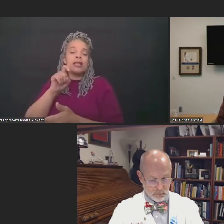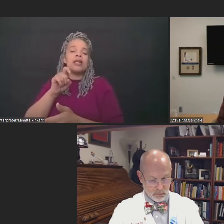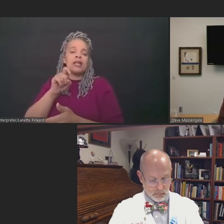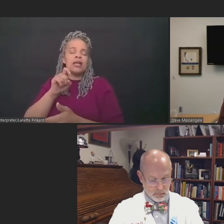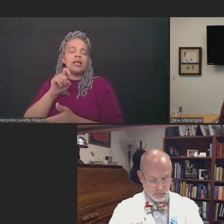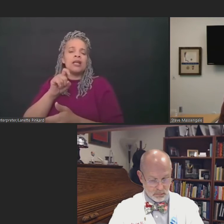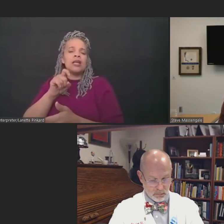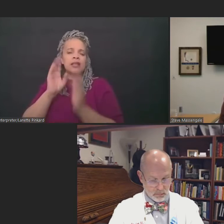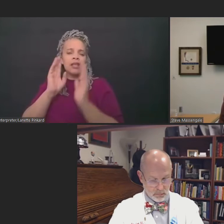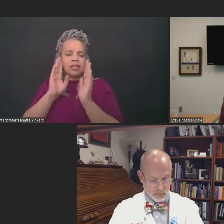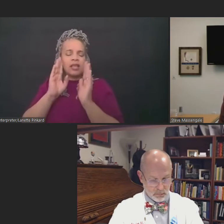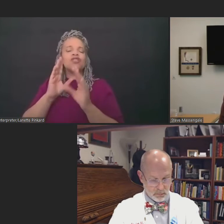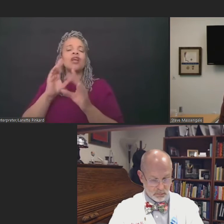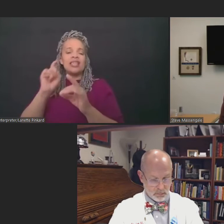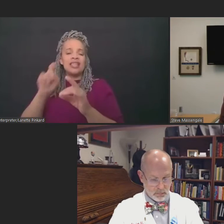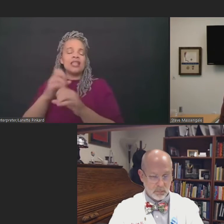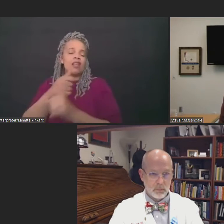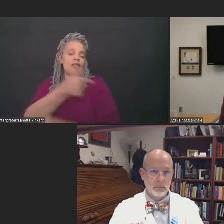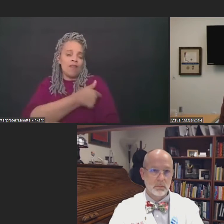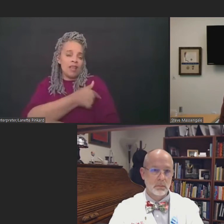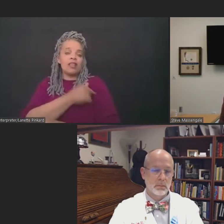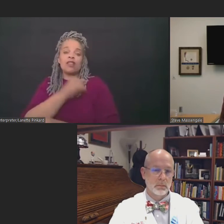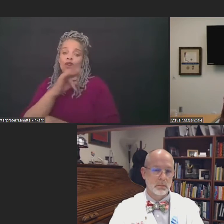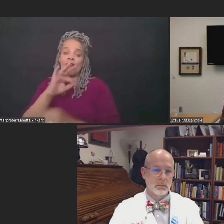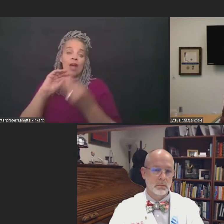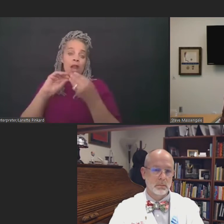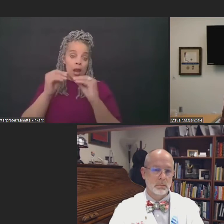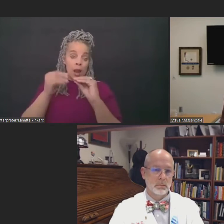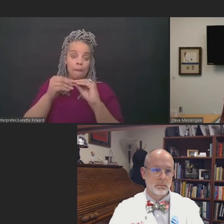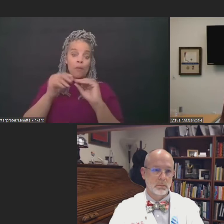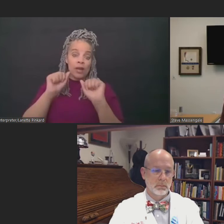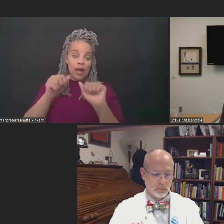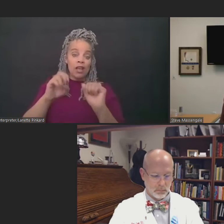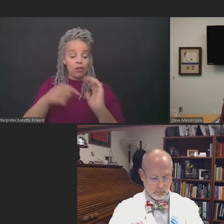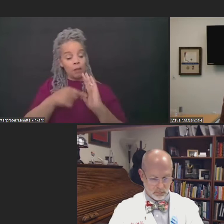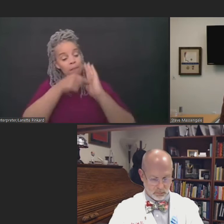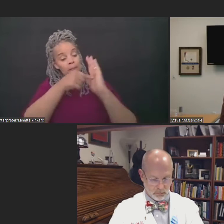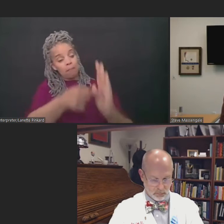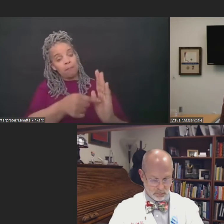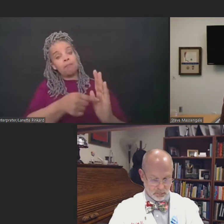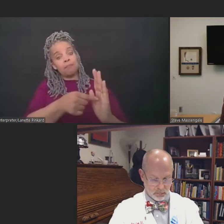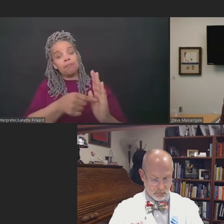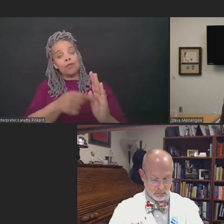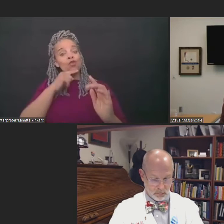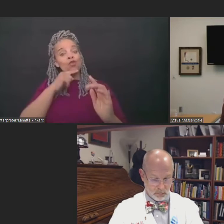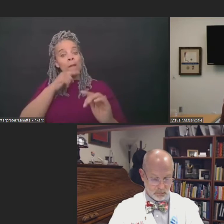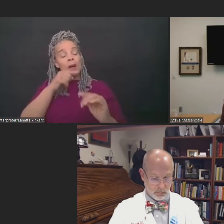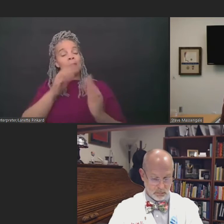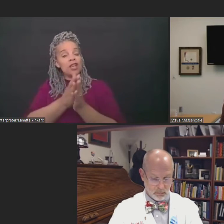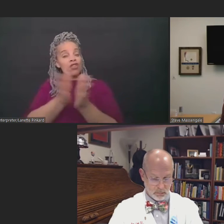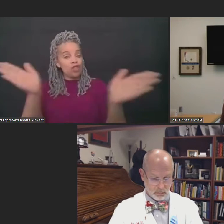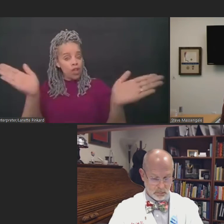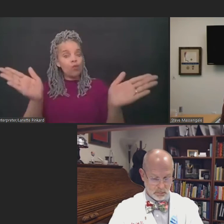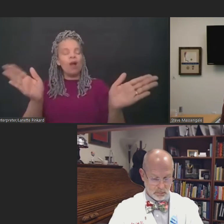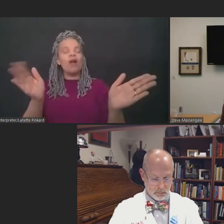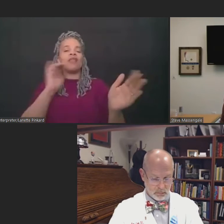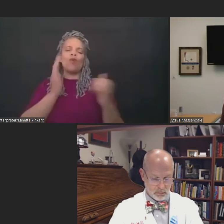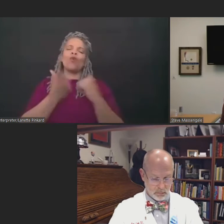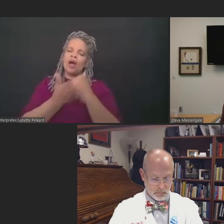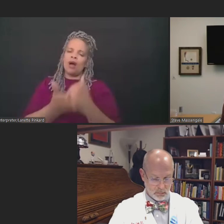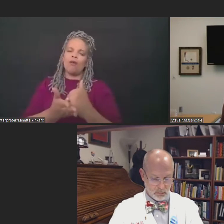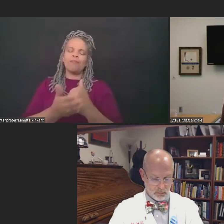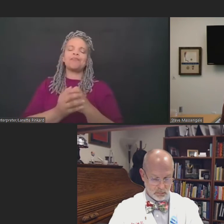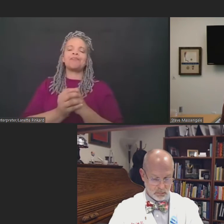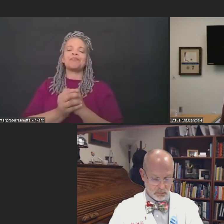get the vaccine. So if numbers can be appeared and be presented to the public in general, that would help